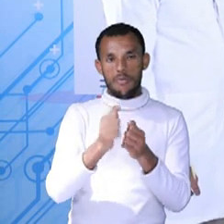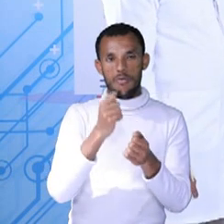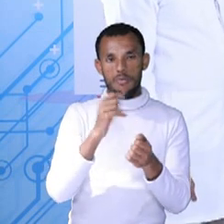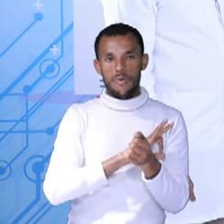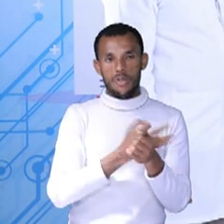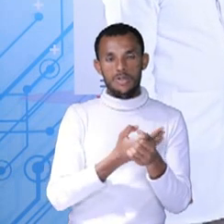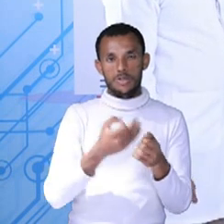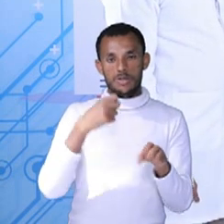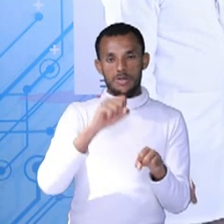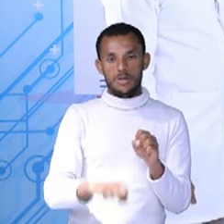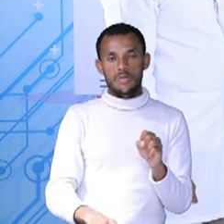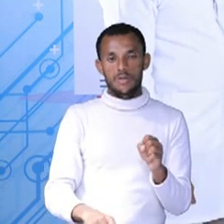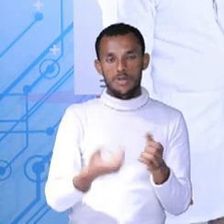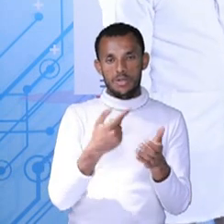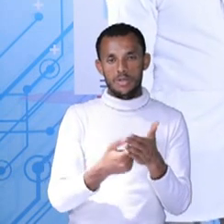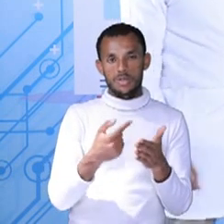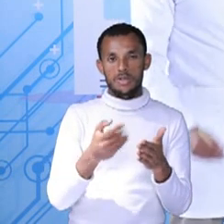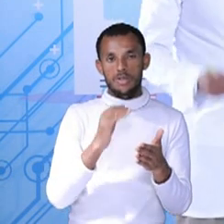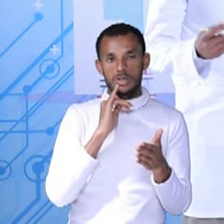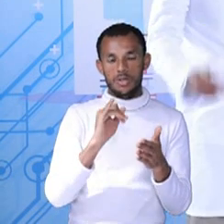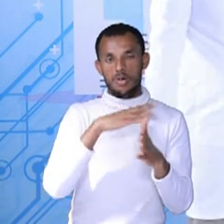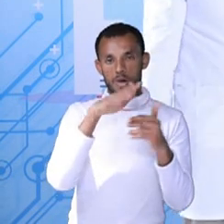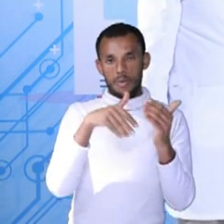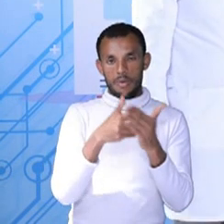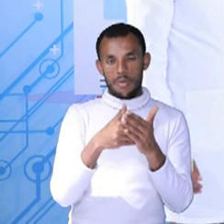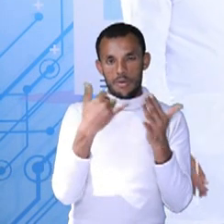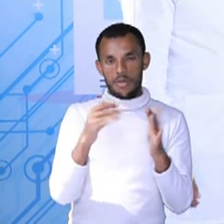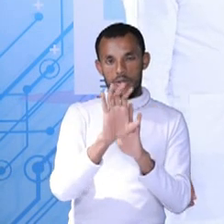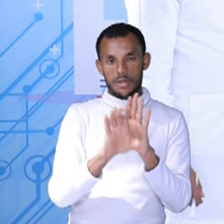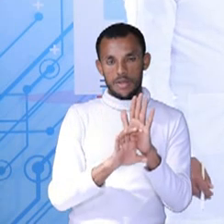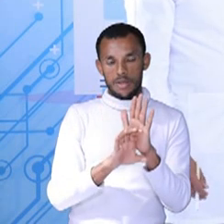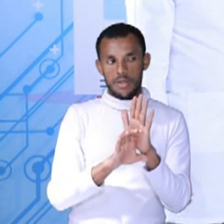force. So this is all about today's